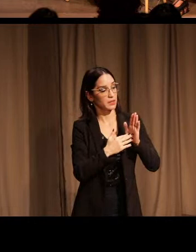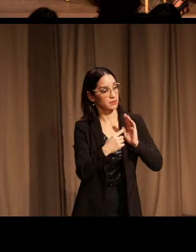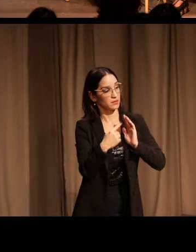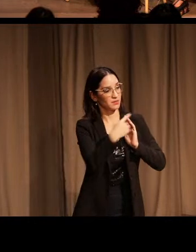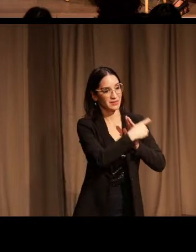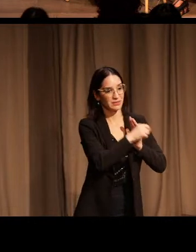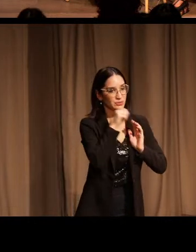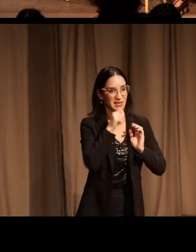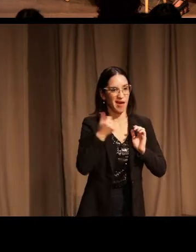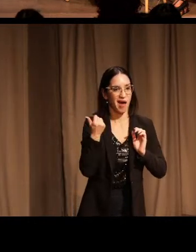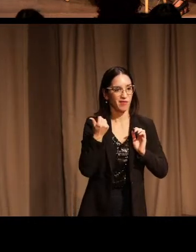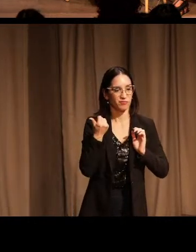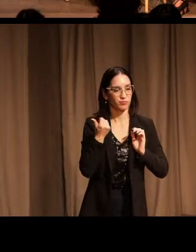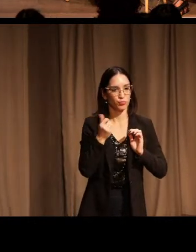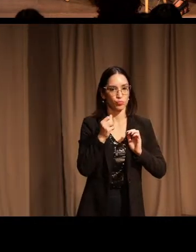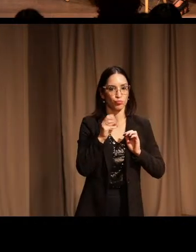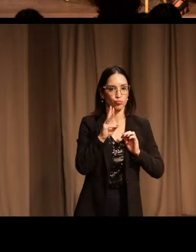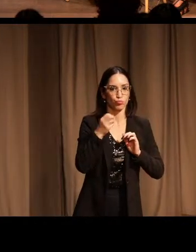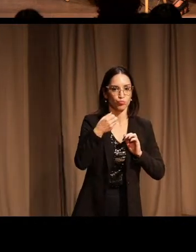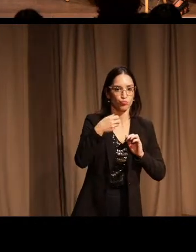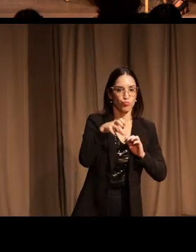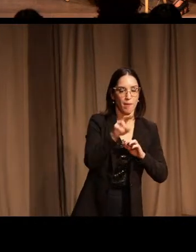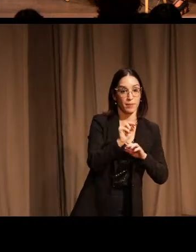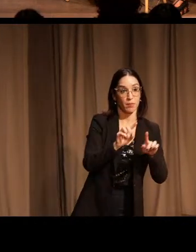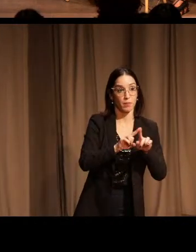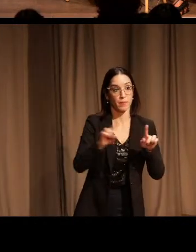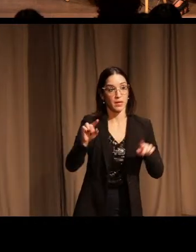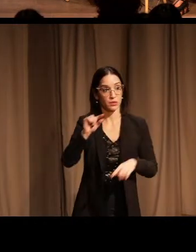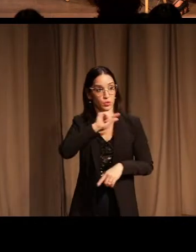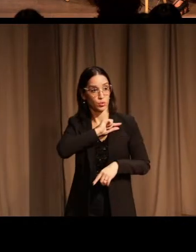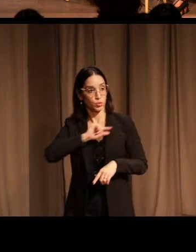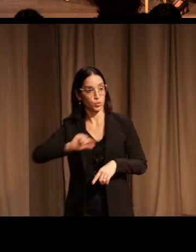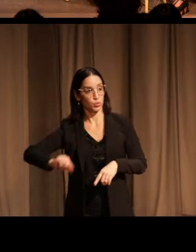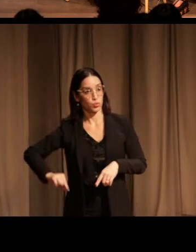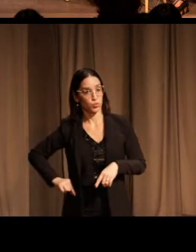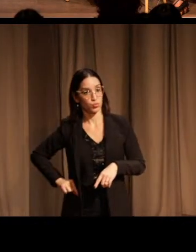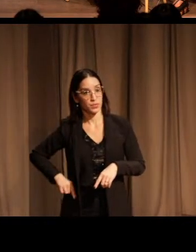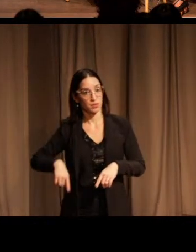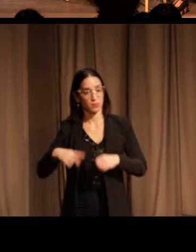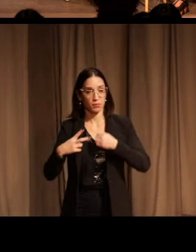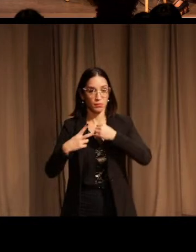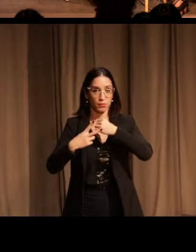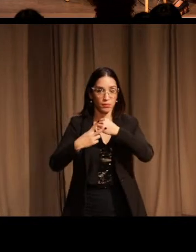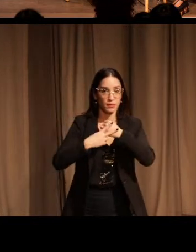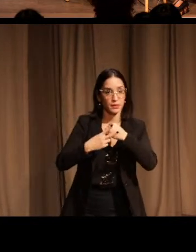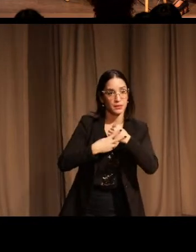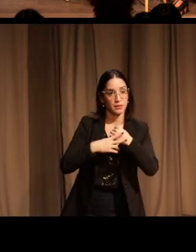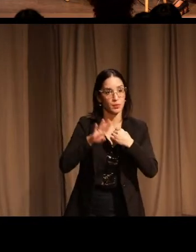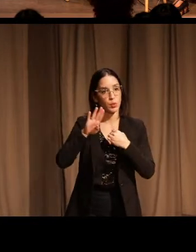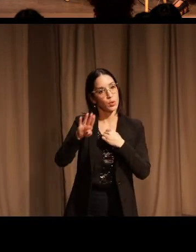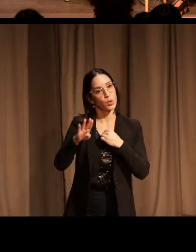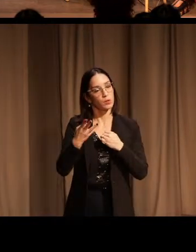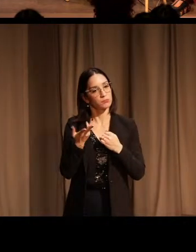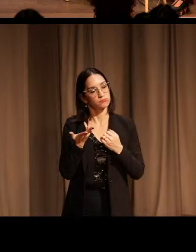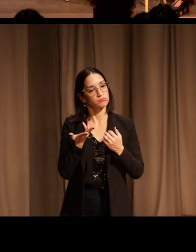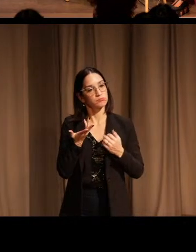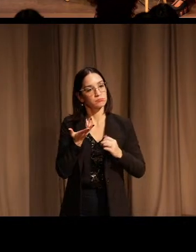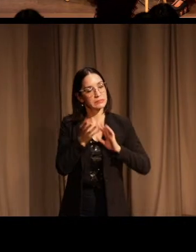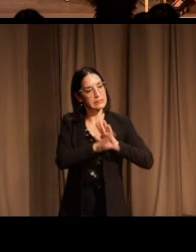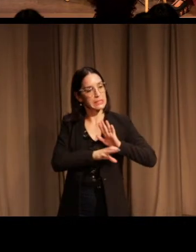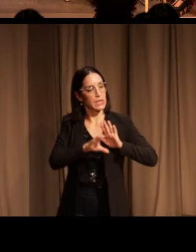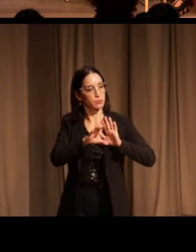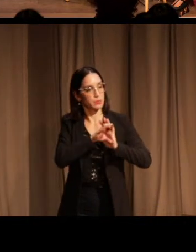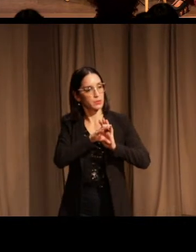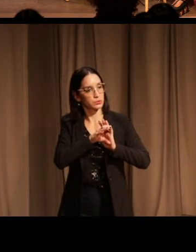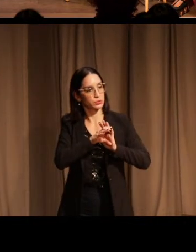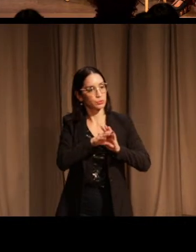but a scythe. The Queen of Cups retains her more mysterious character, and therefore wears